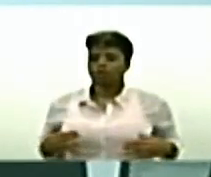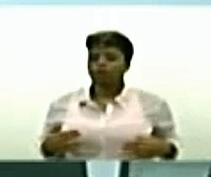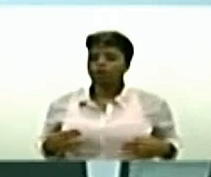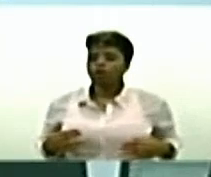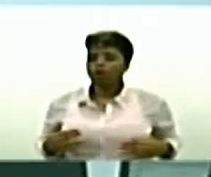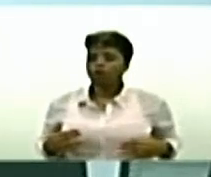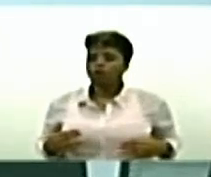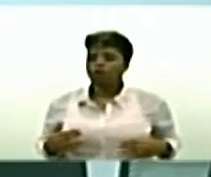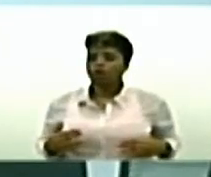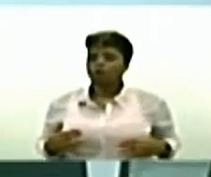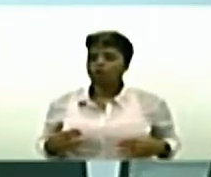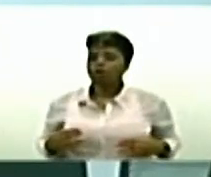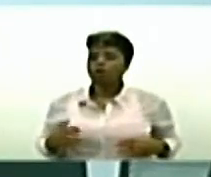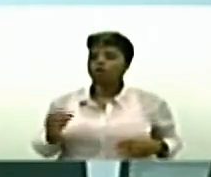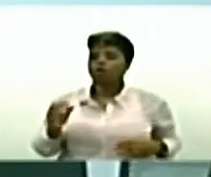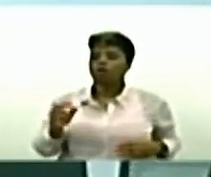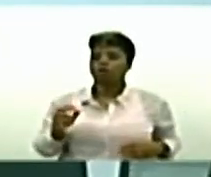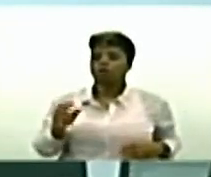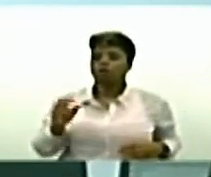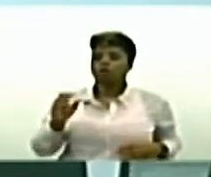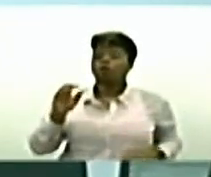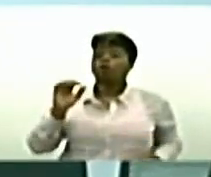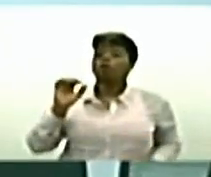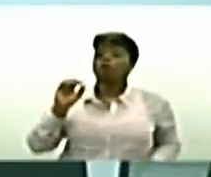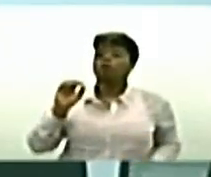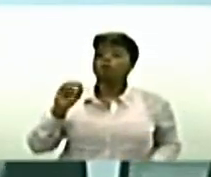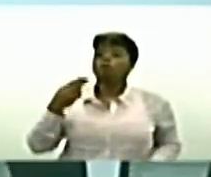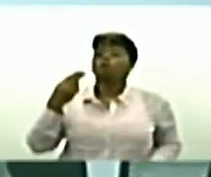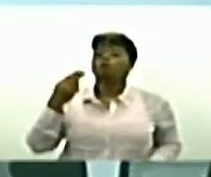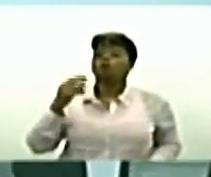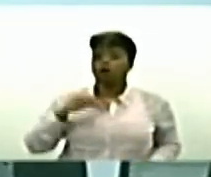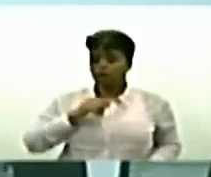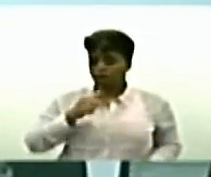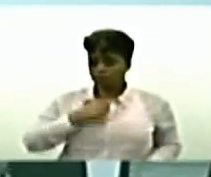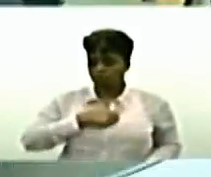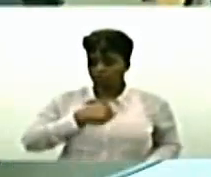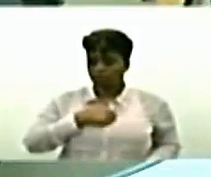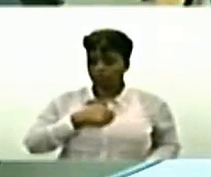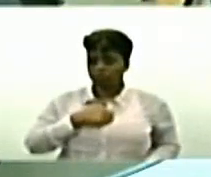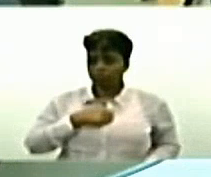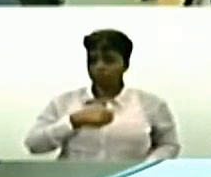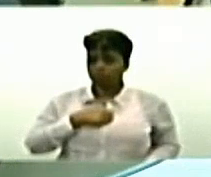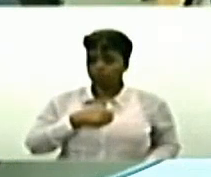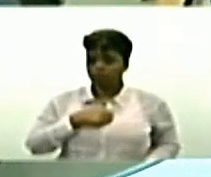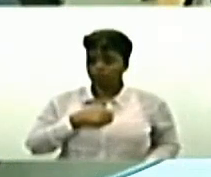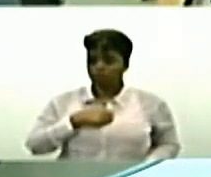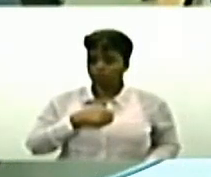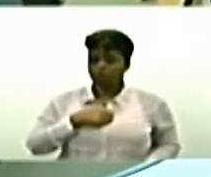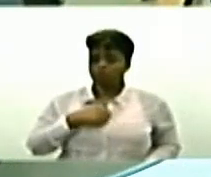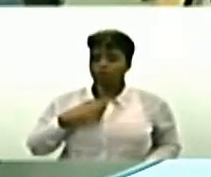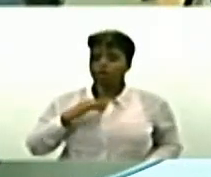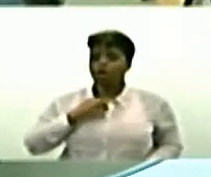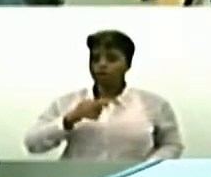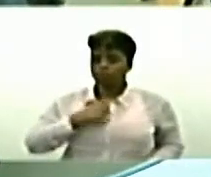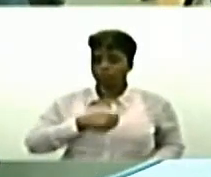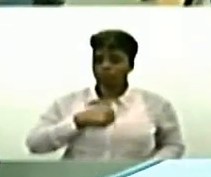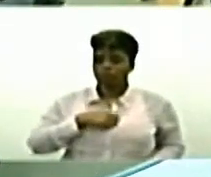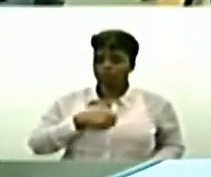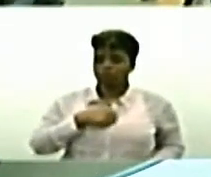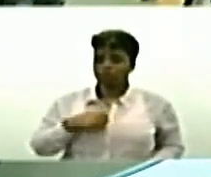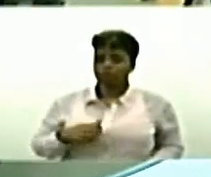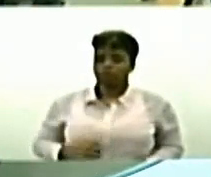Oh my, yeah, I'm sorry. Yeah, I'm sorry. I kind of got ahead of my time.